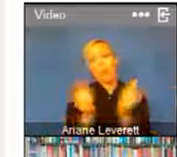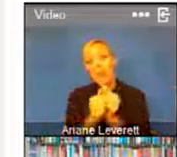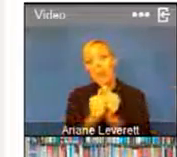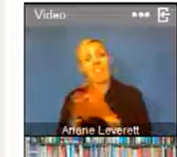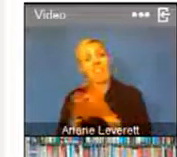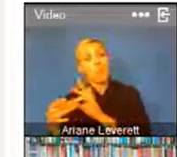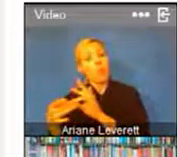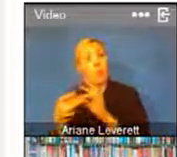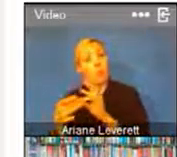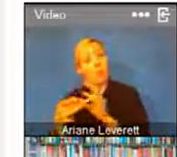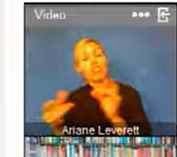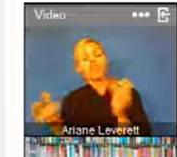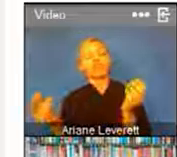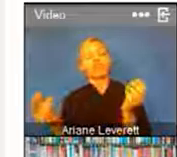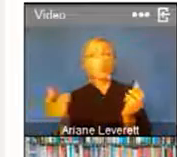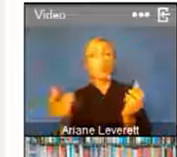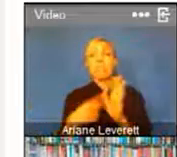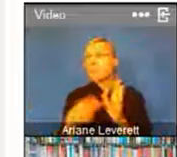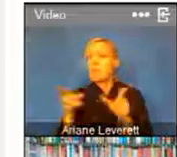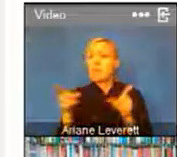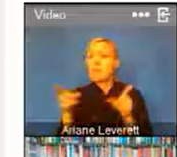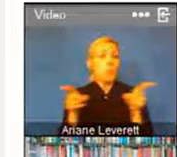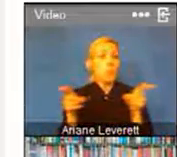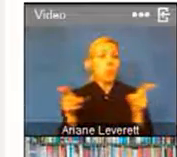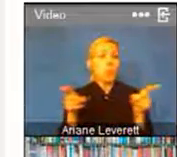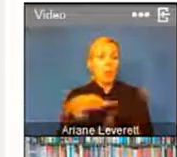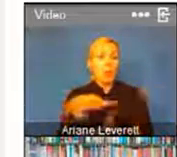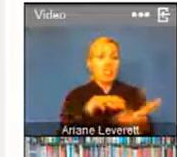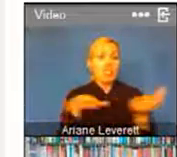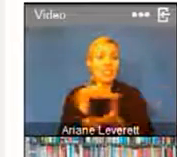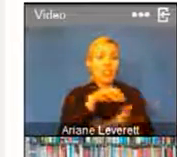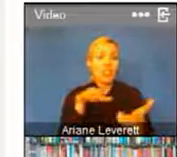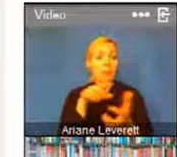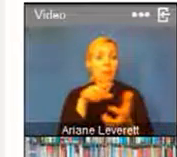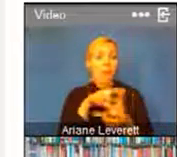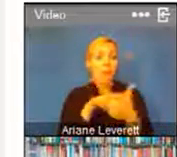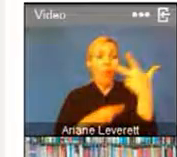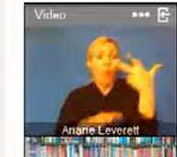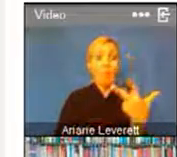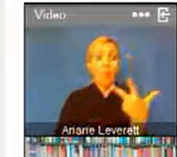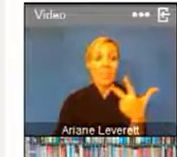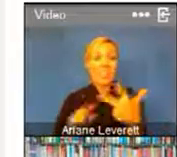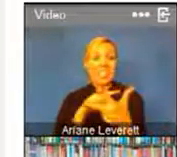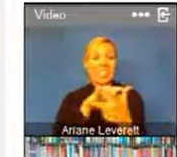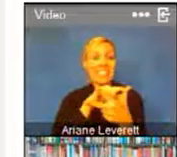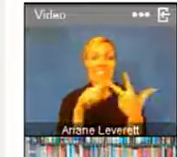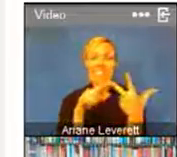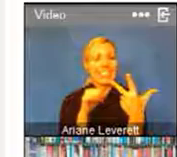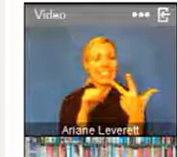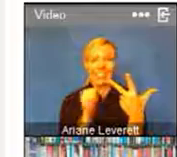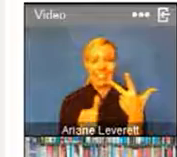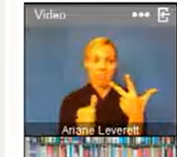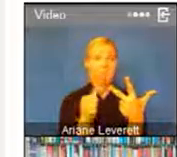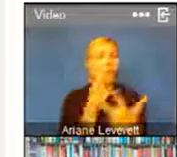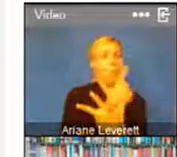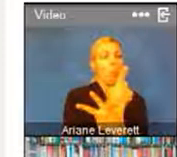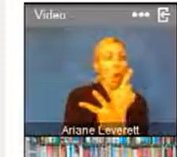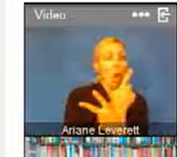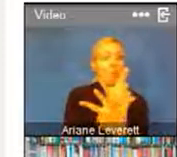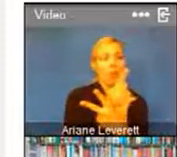inclusion and development cooperation. We found quite a number of studies on early childhood education, we found some on inclusion, we